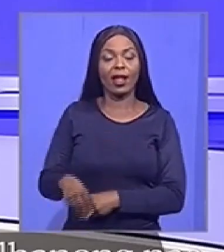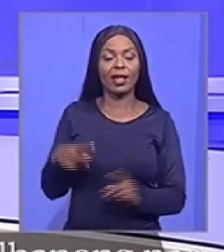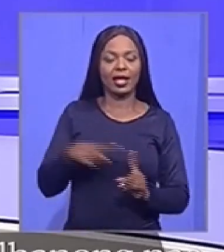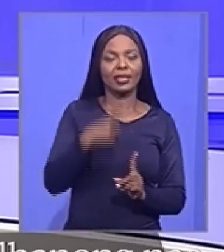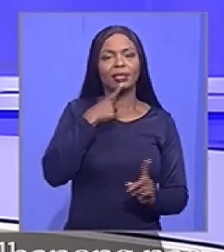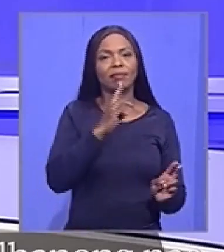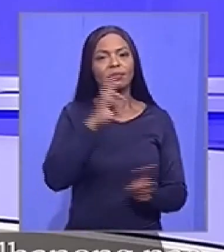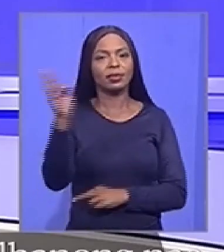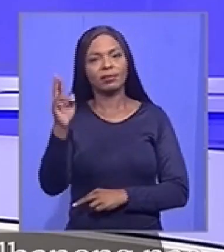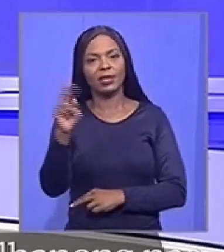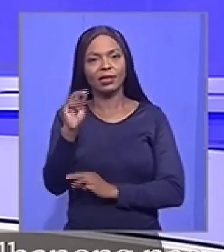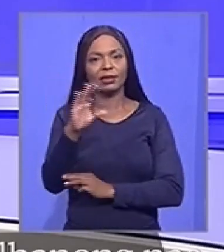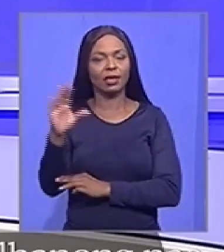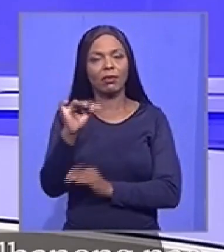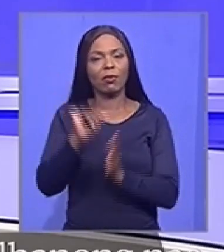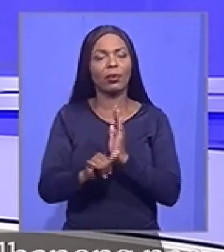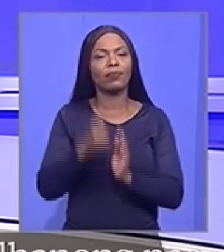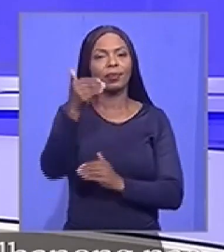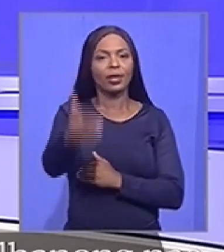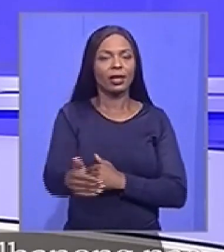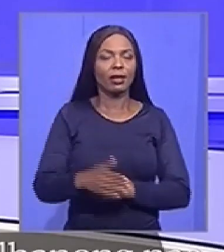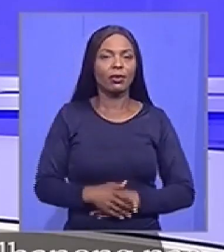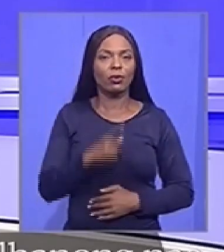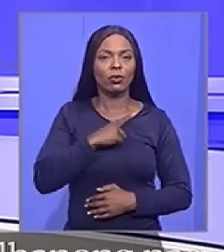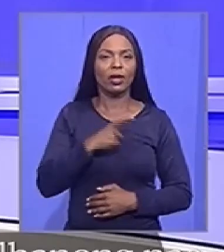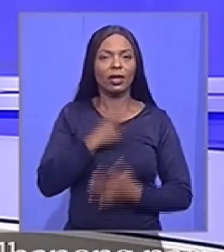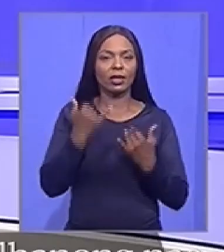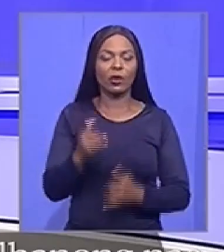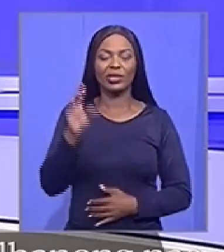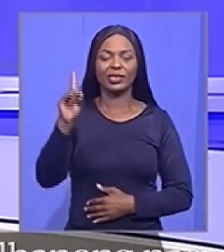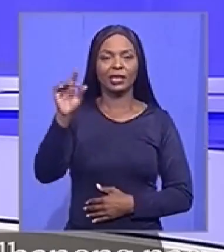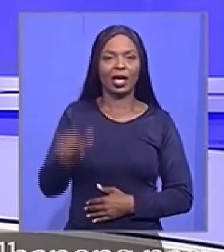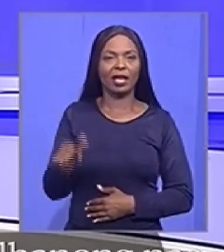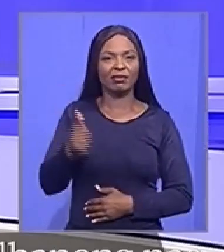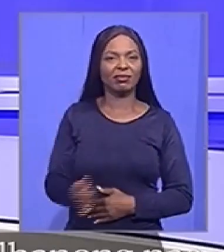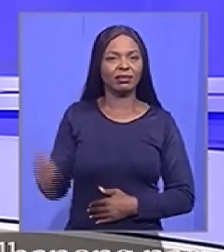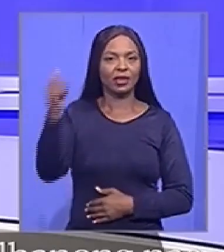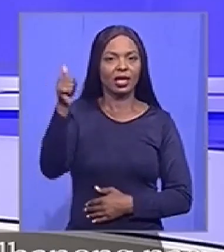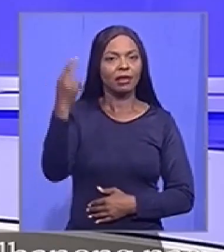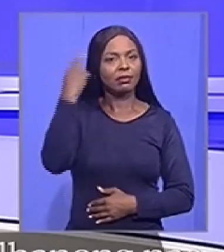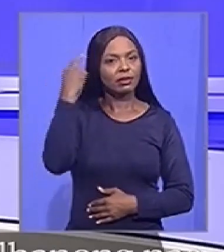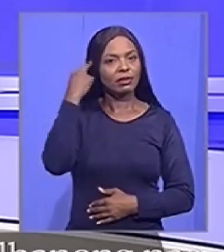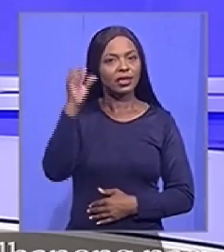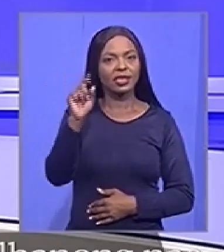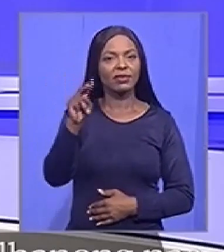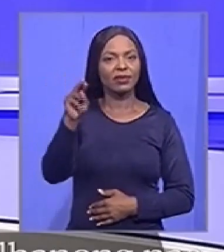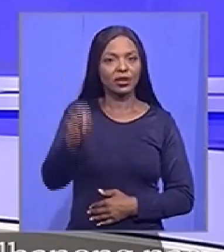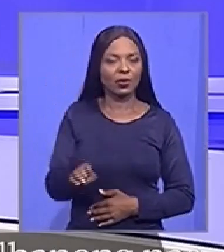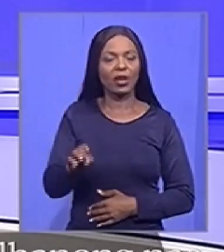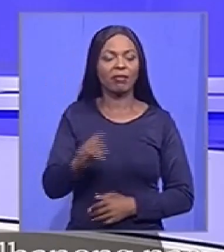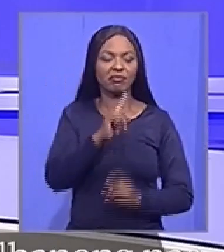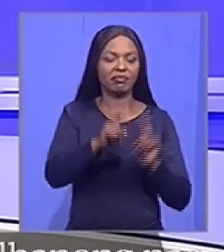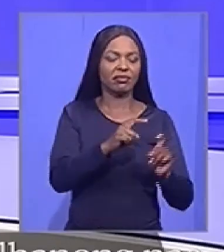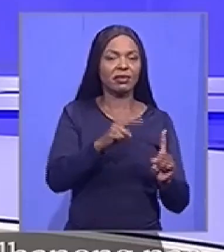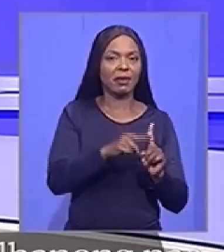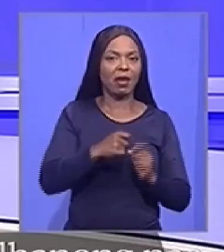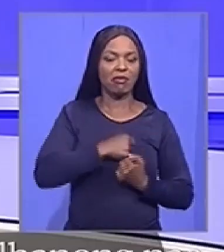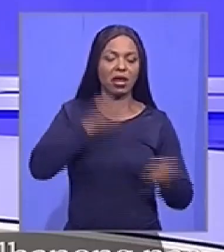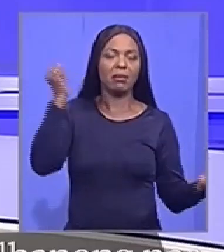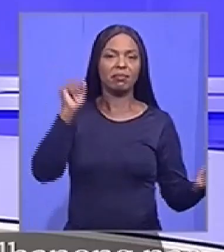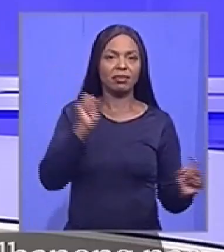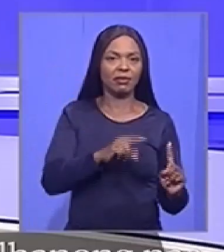ya maitsholo beke e tlang. Seno ke morago ga potso ya semesegolo sa DA Seviwe kwa Rube. Mashatile a re o